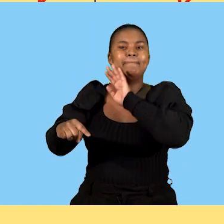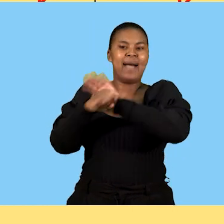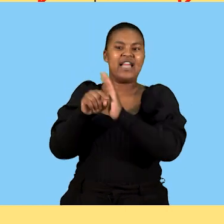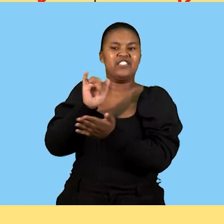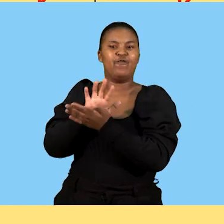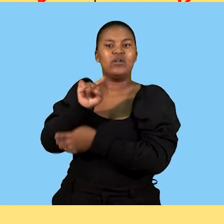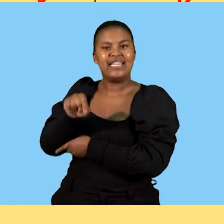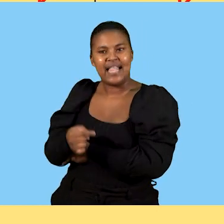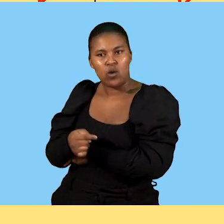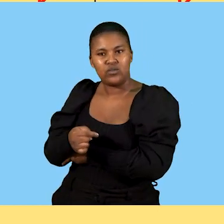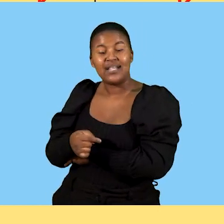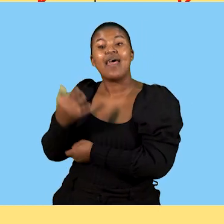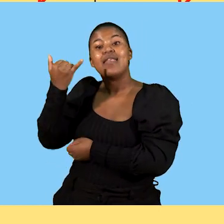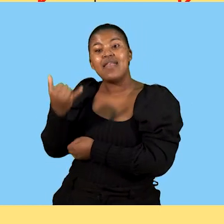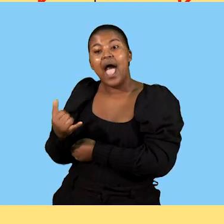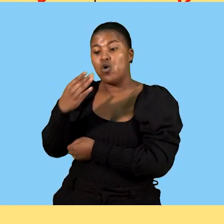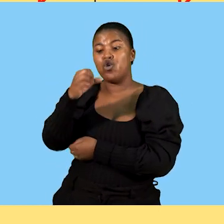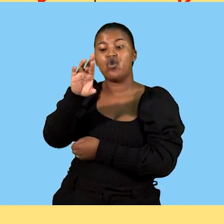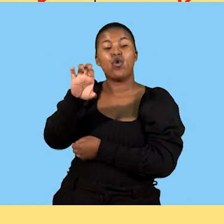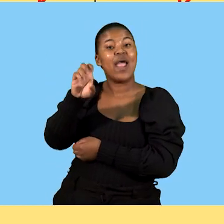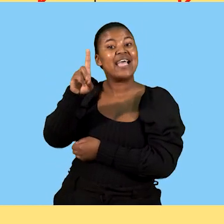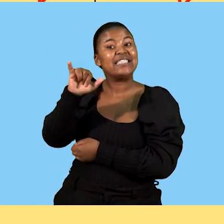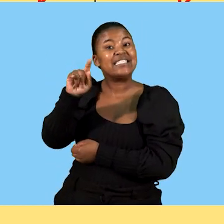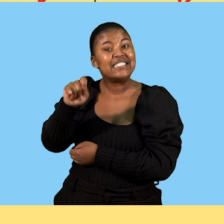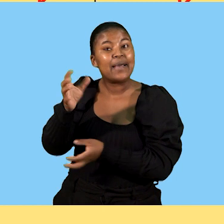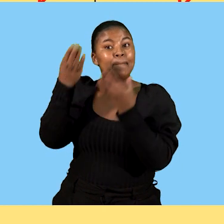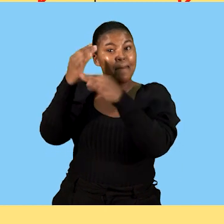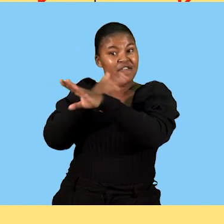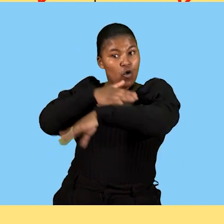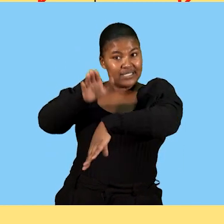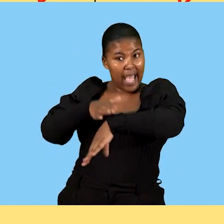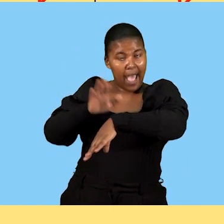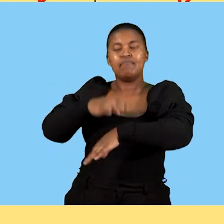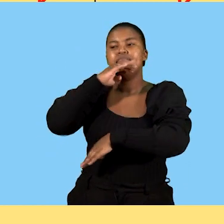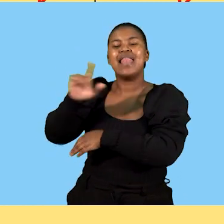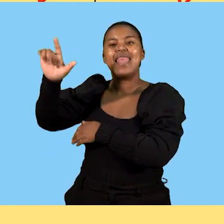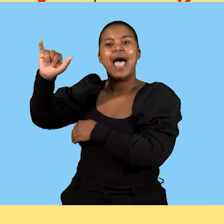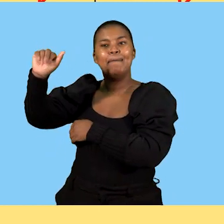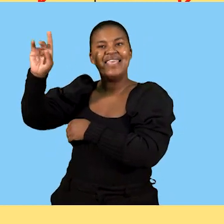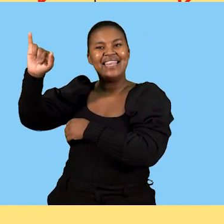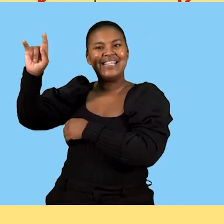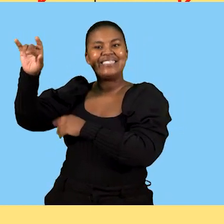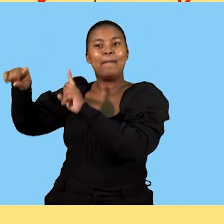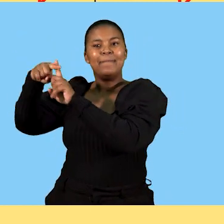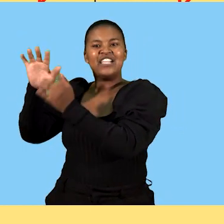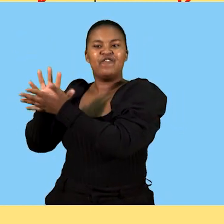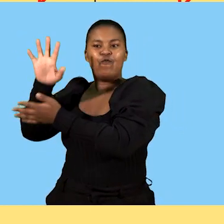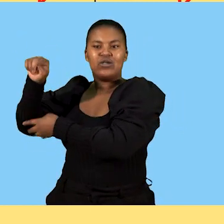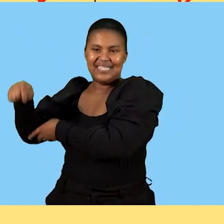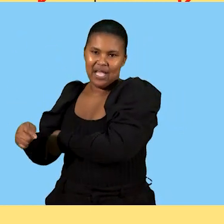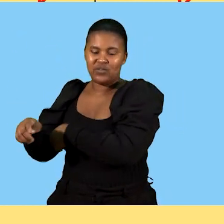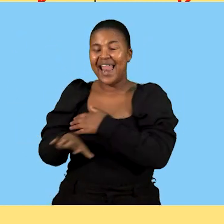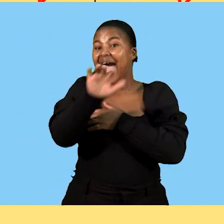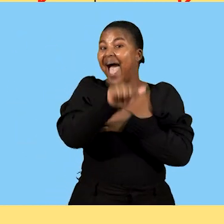14,000. And we credit income received in advance. Therefore, we come to our liabilities, it's a plus 14,000. Assets,